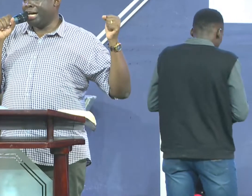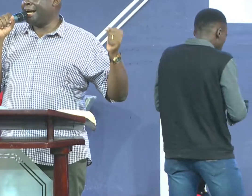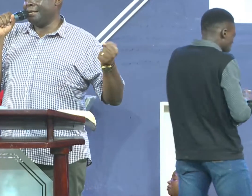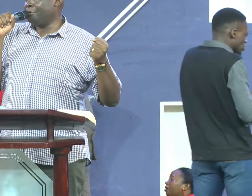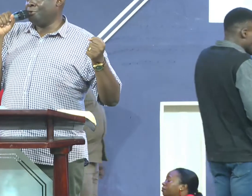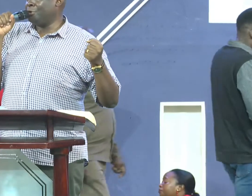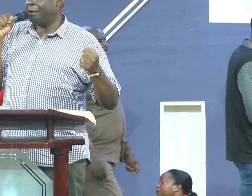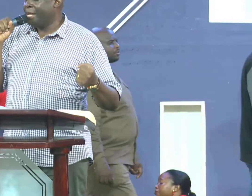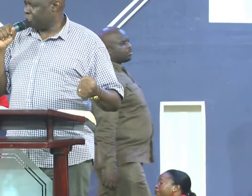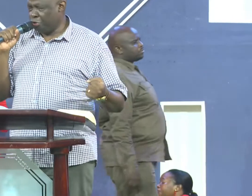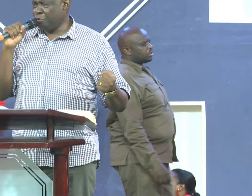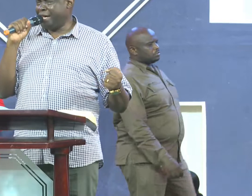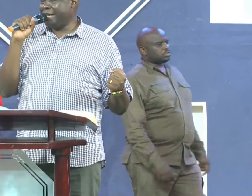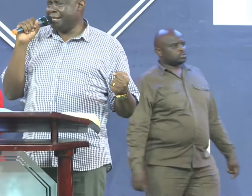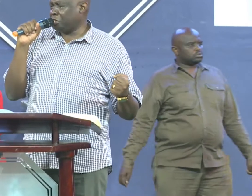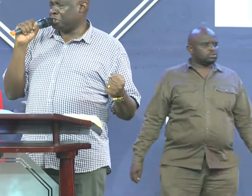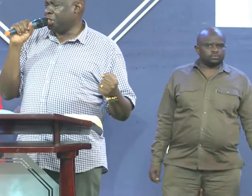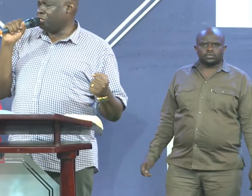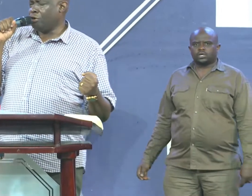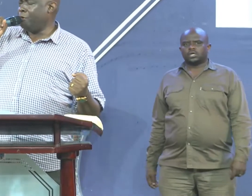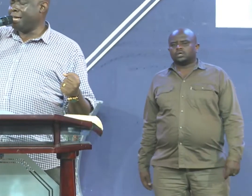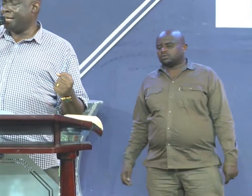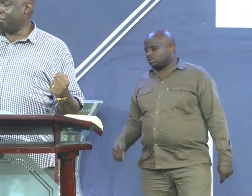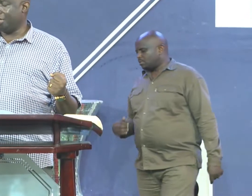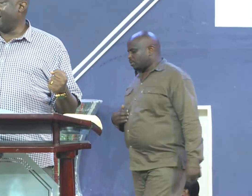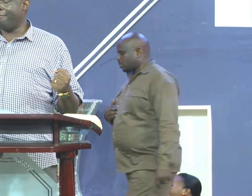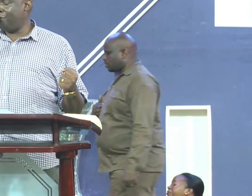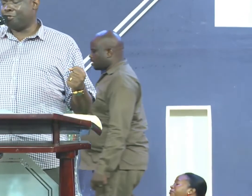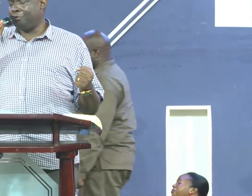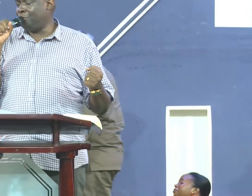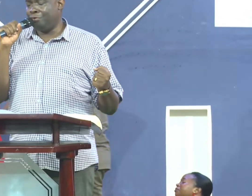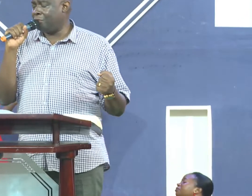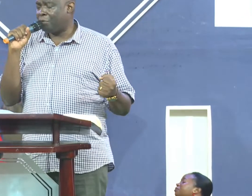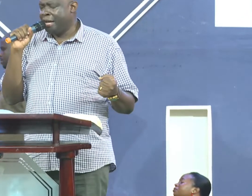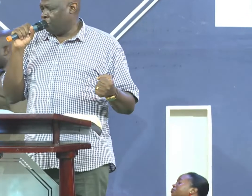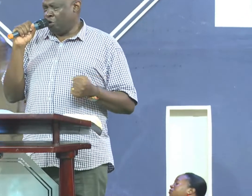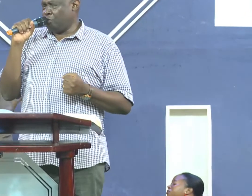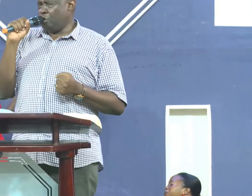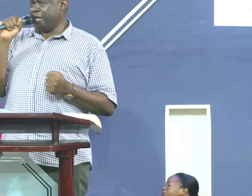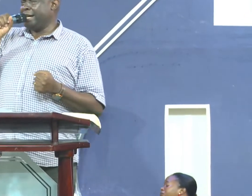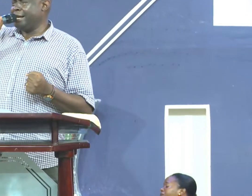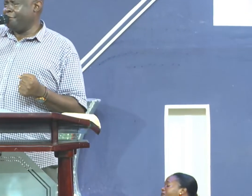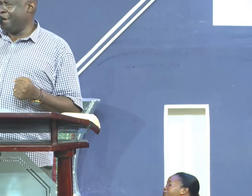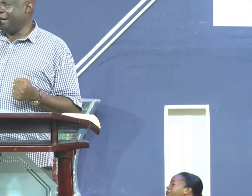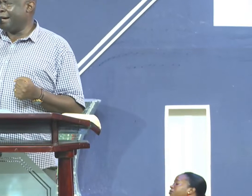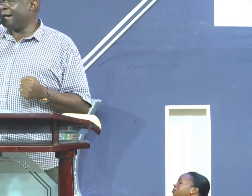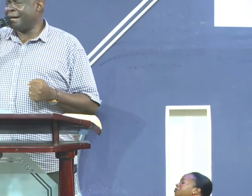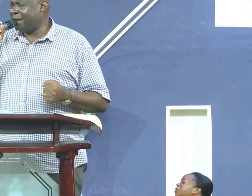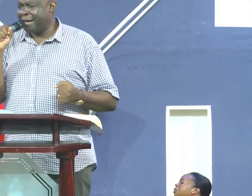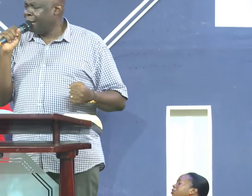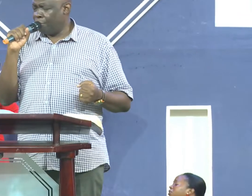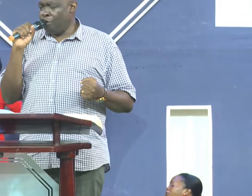ekiro kya leero tunywegera ekisa ekigoberera ekigambo kyo okwogera